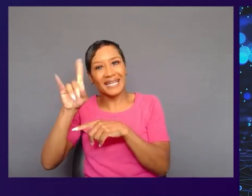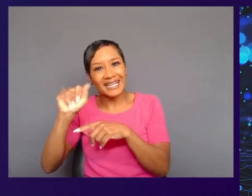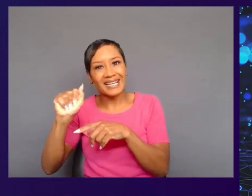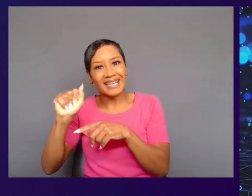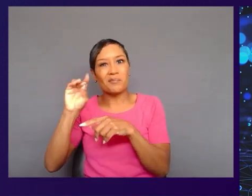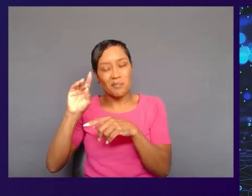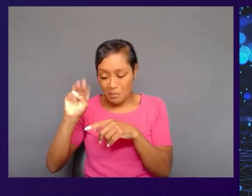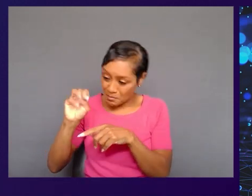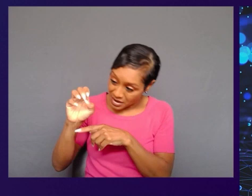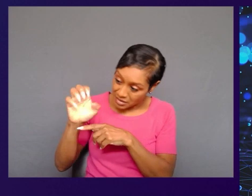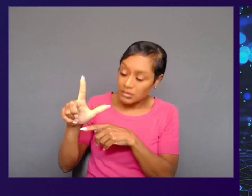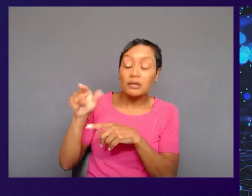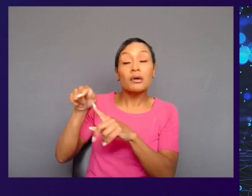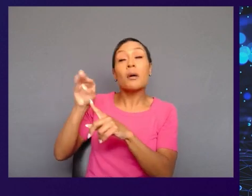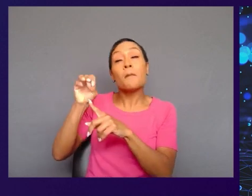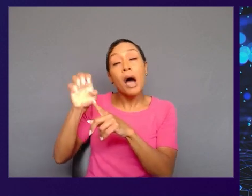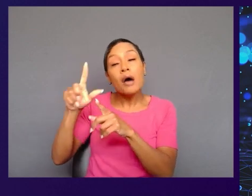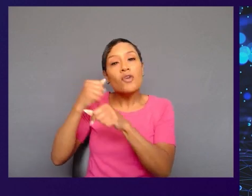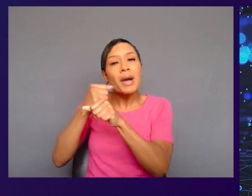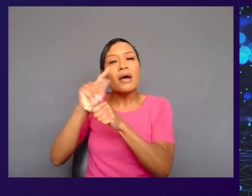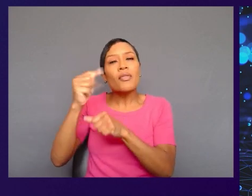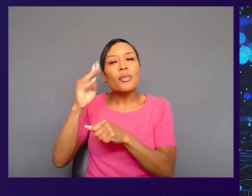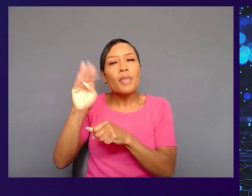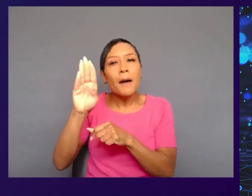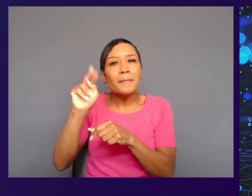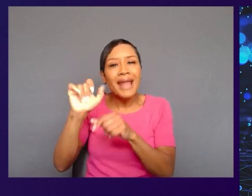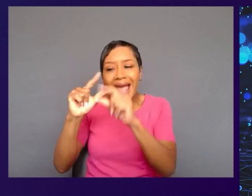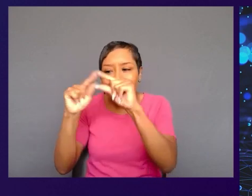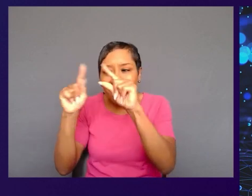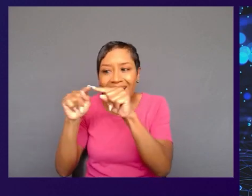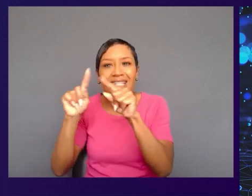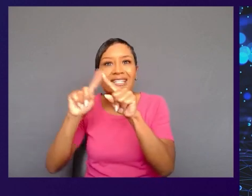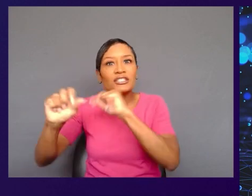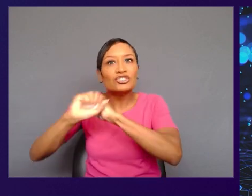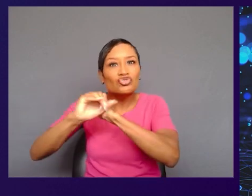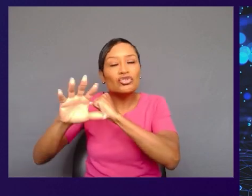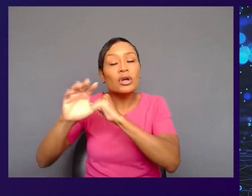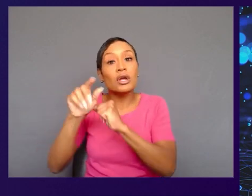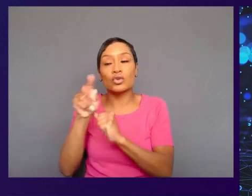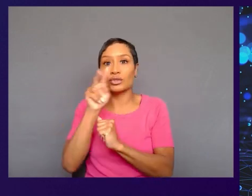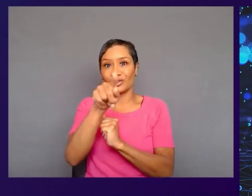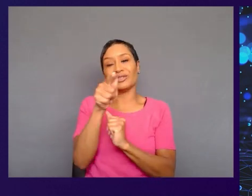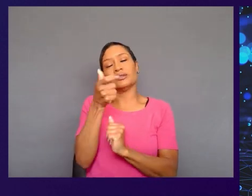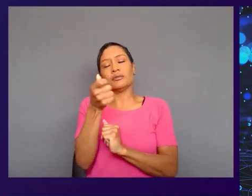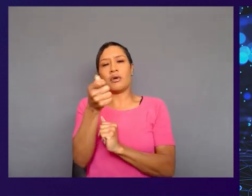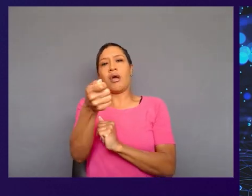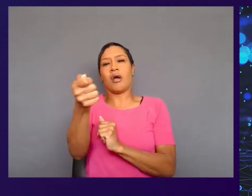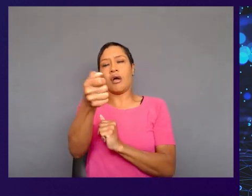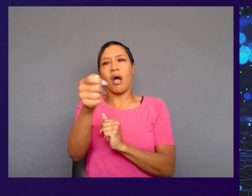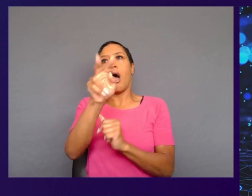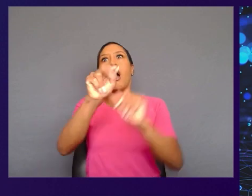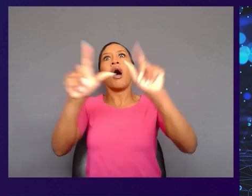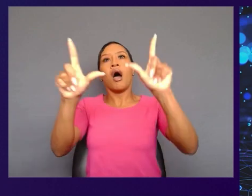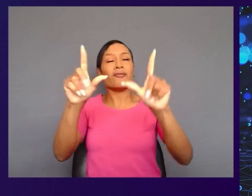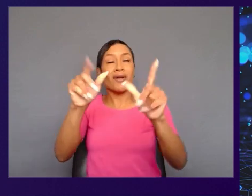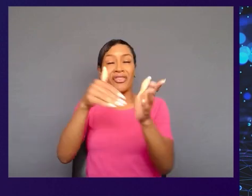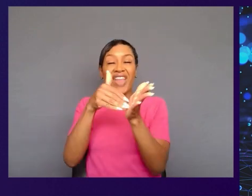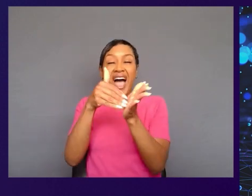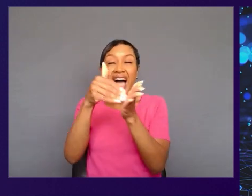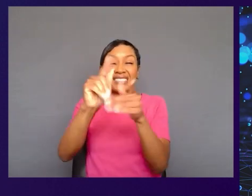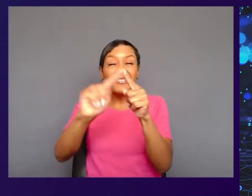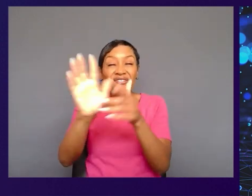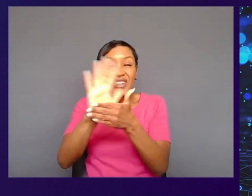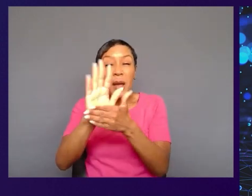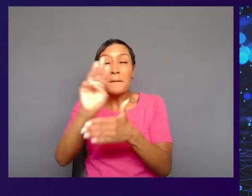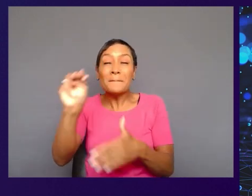these models to generate thumbnails and trailers that you see when you're using their service. And they do this for thousands of videos and millions